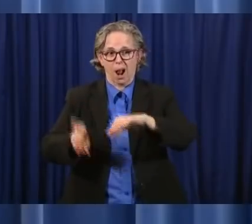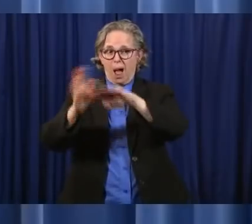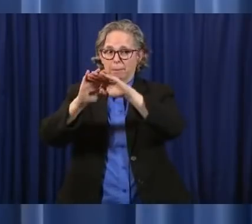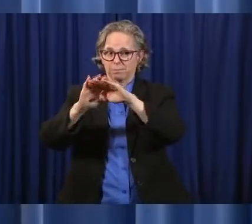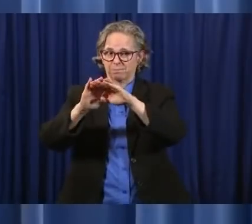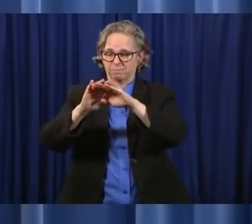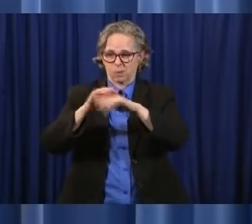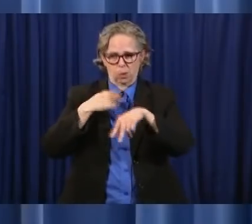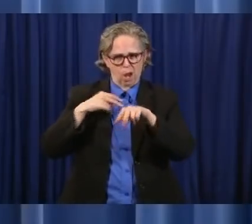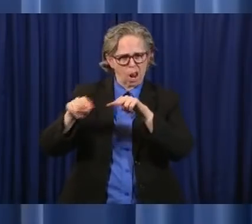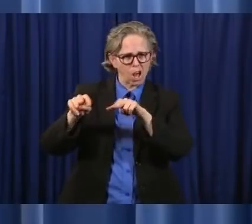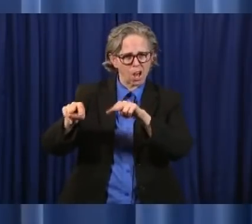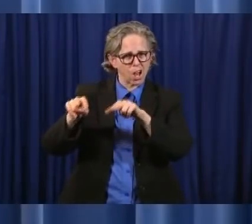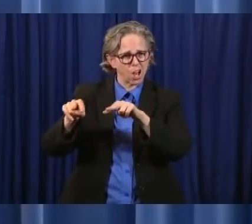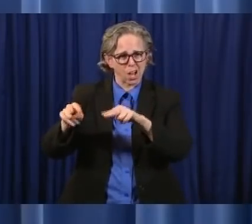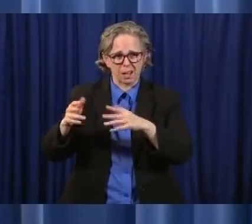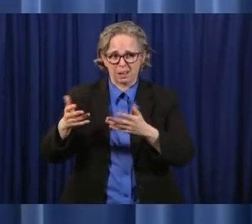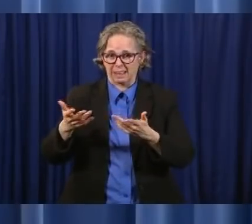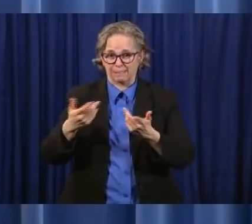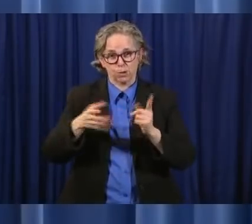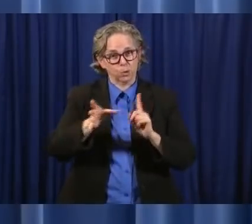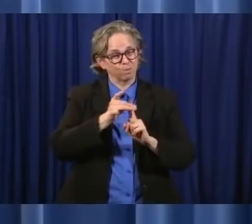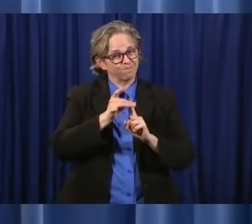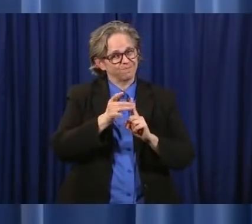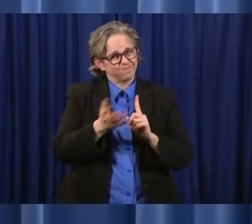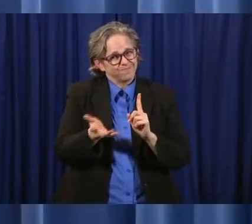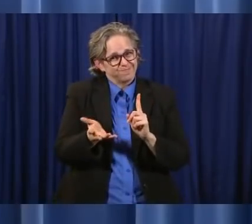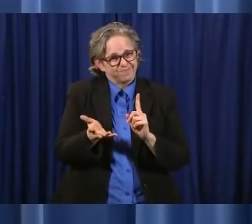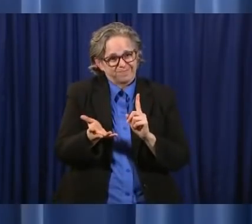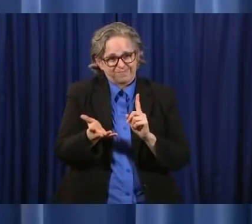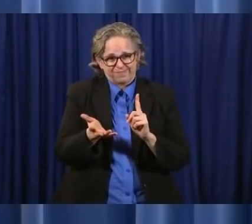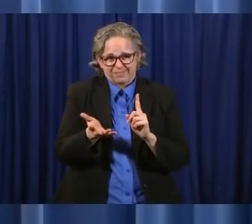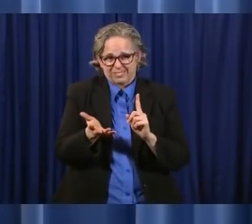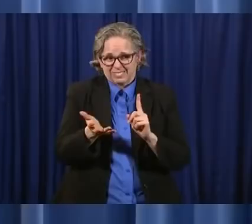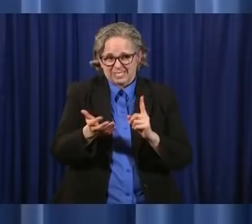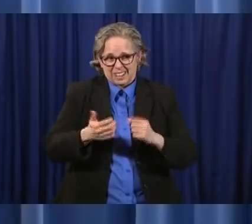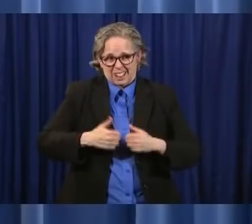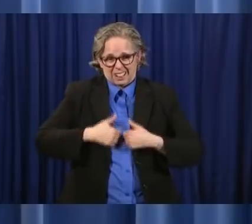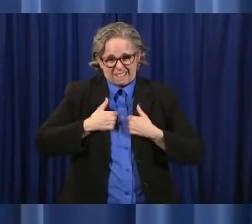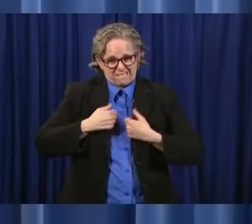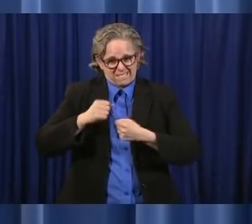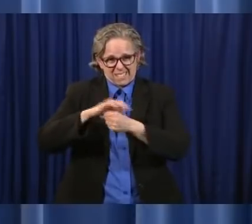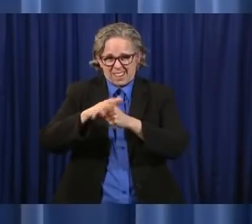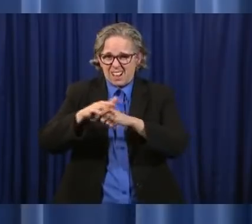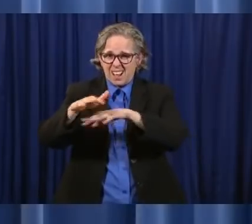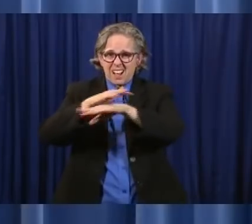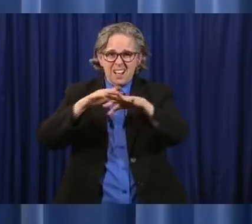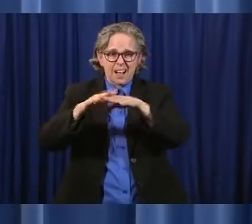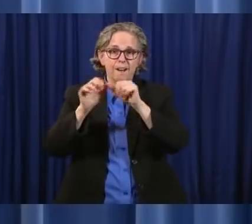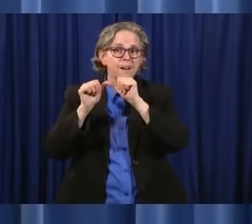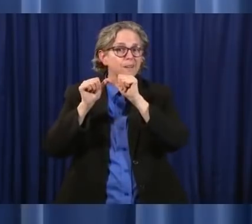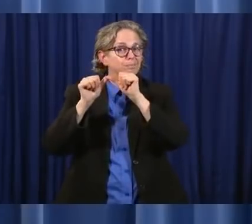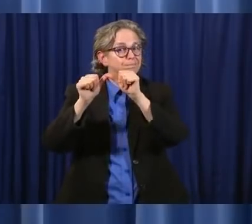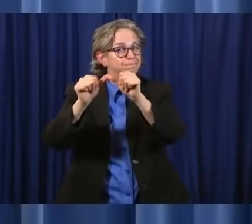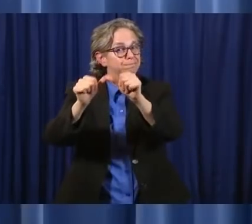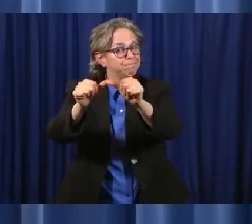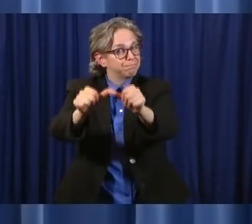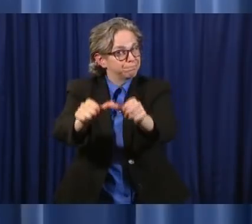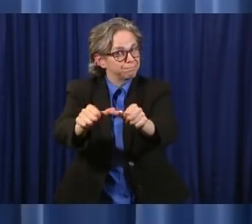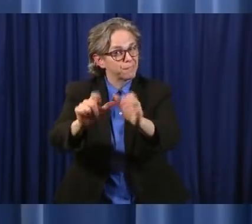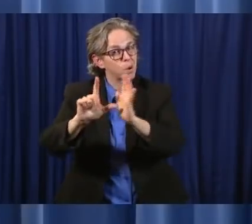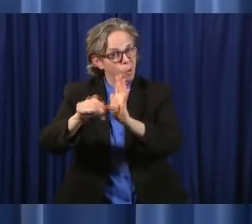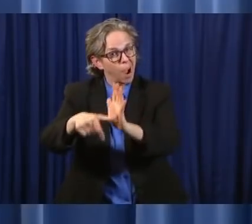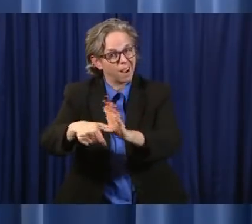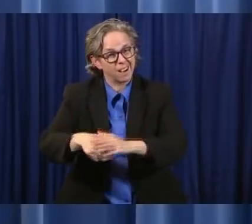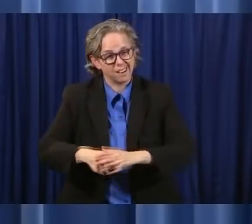with COVID-19. We're going to be living with this for a while unless some miracle occurs. We hope for